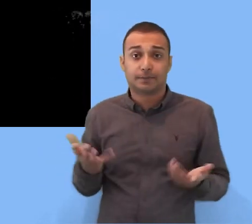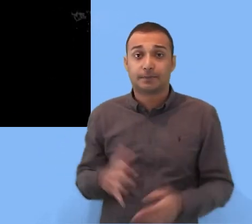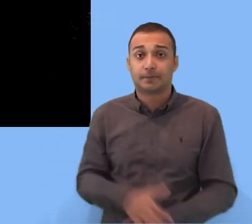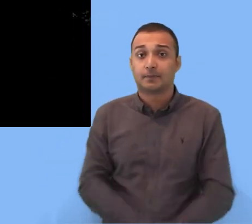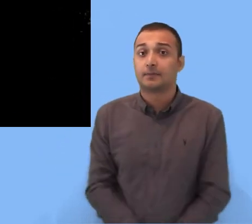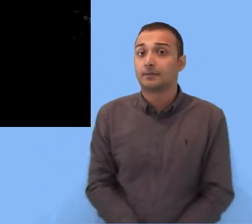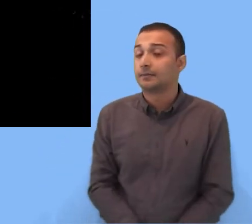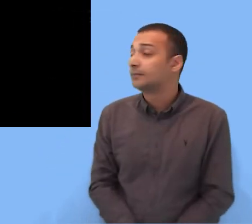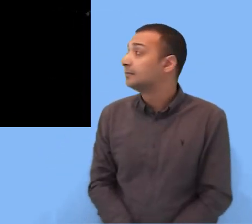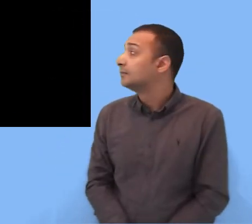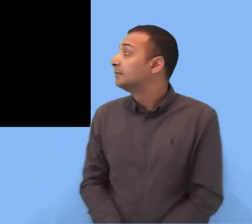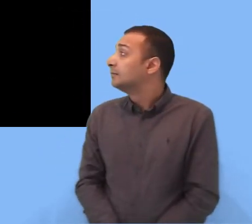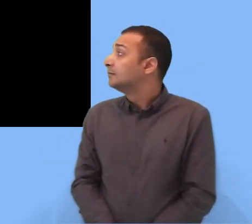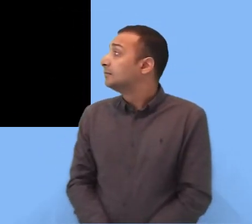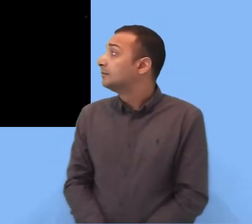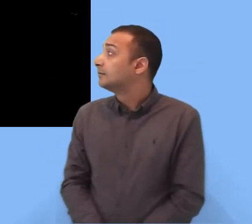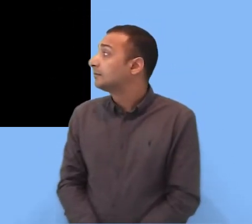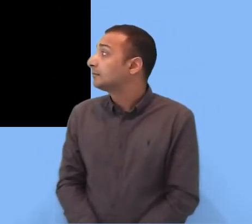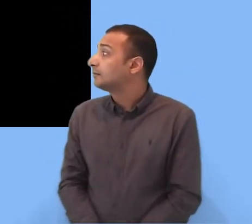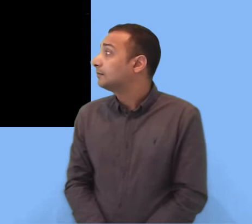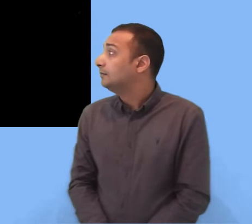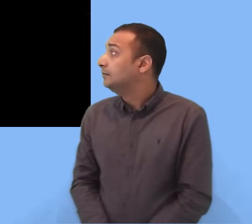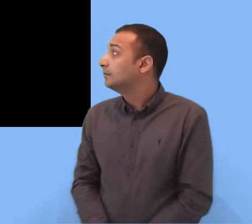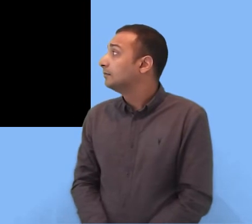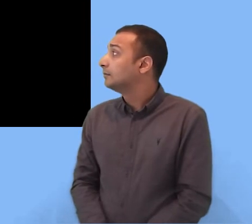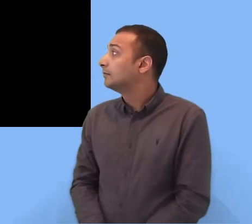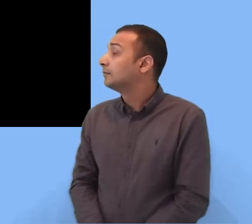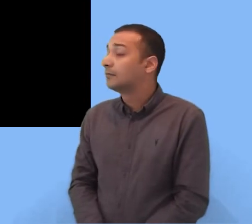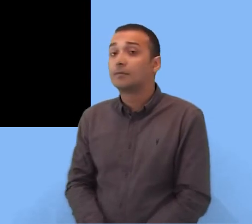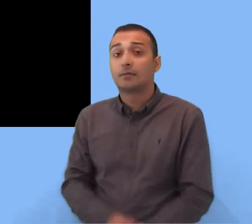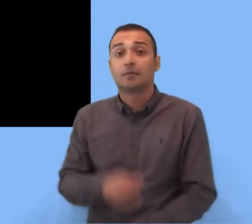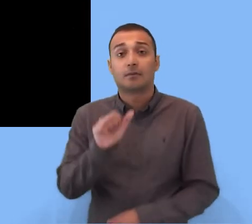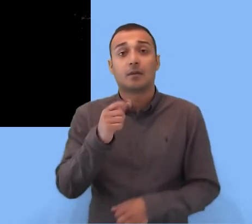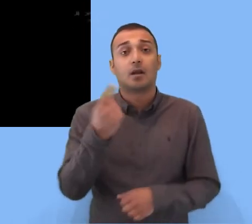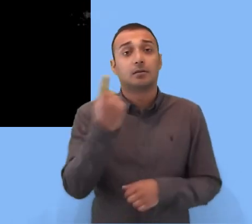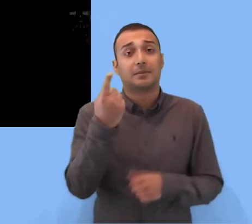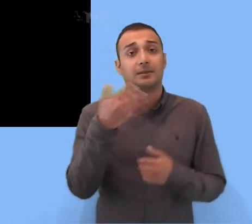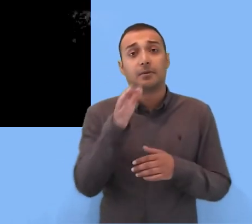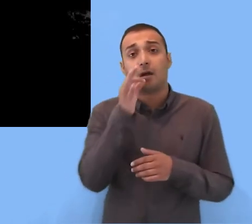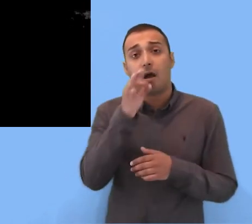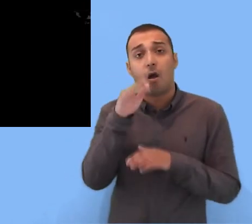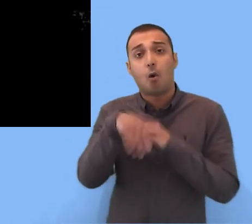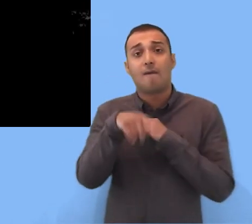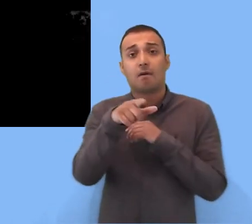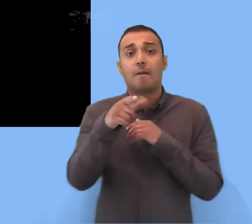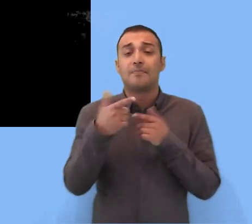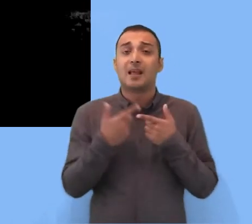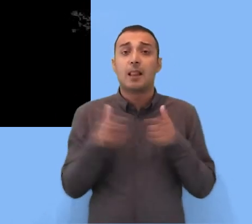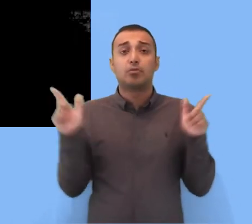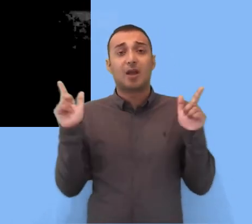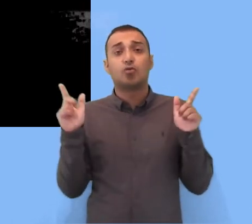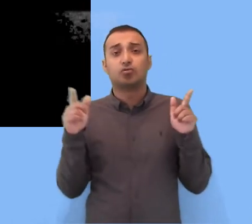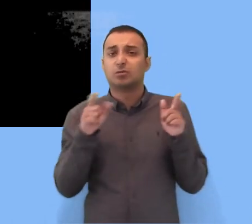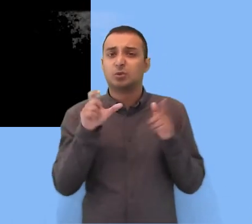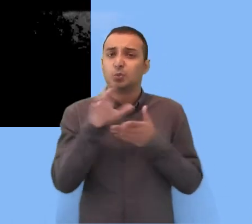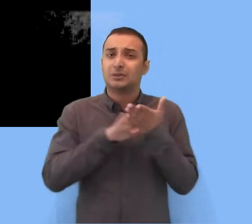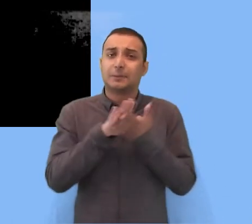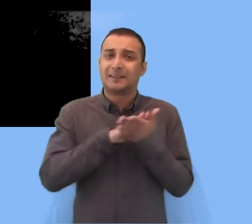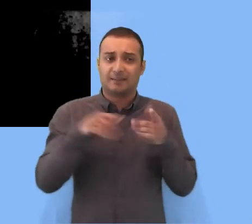Similarly, someone asked about the liberation and what does liberation look like for the UK education system?